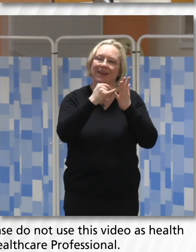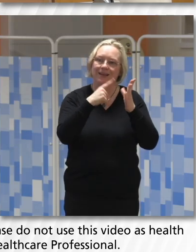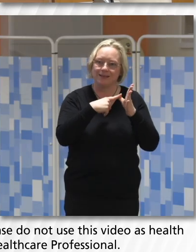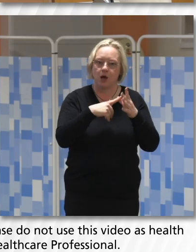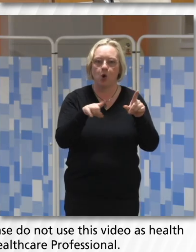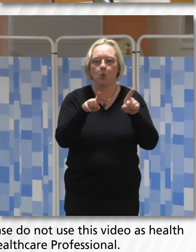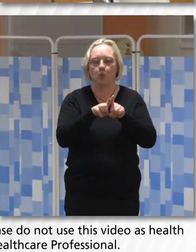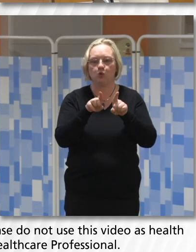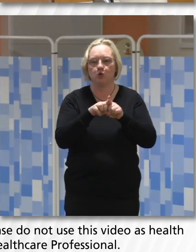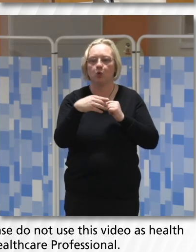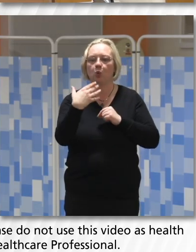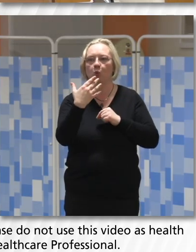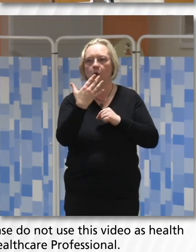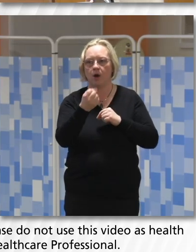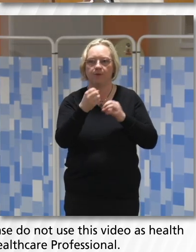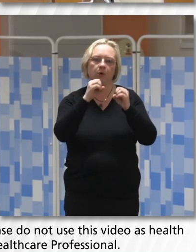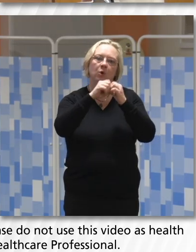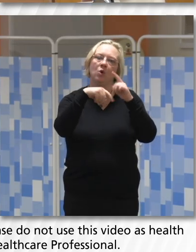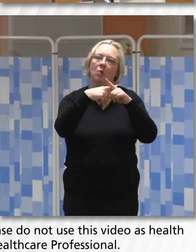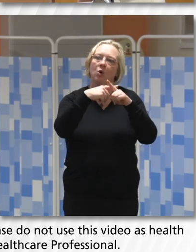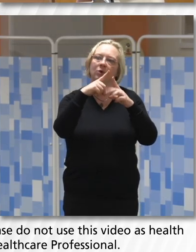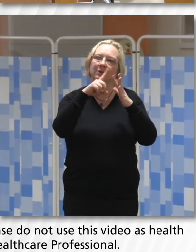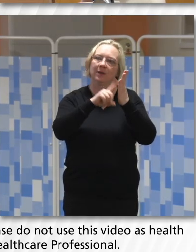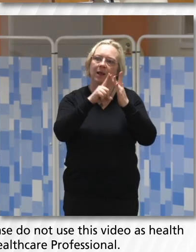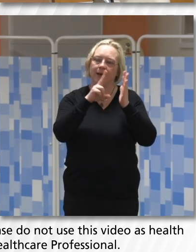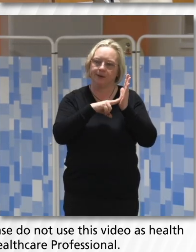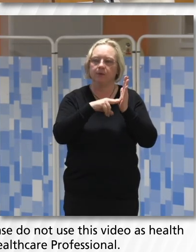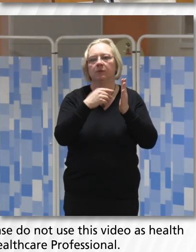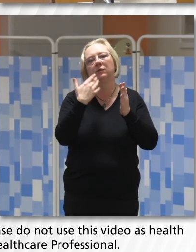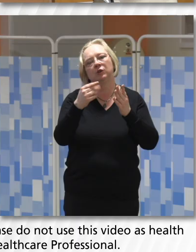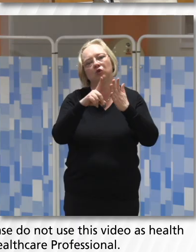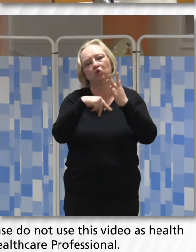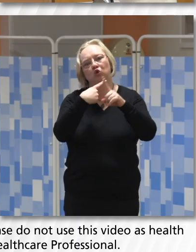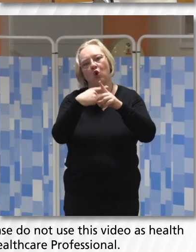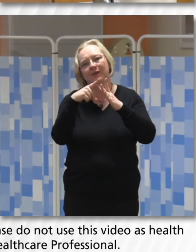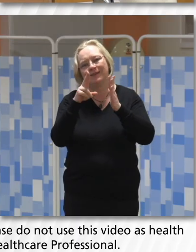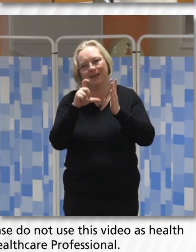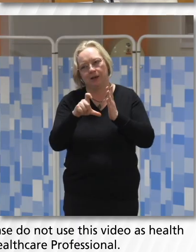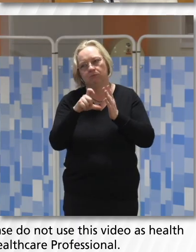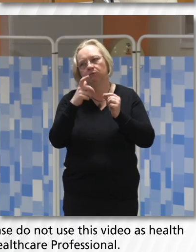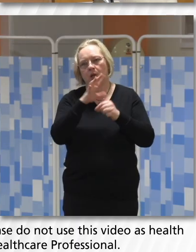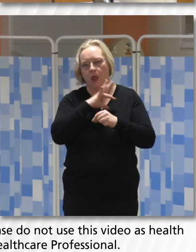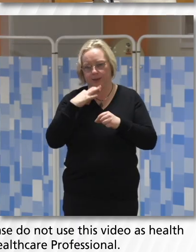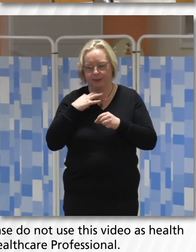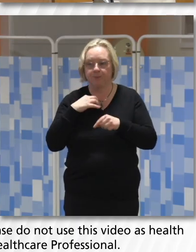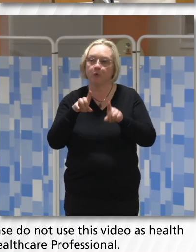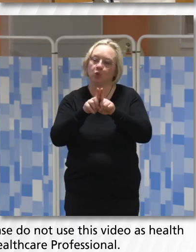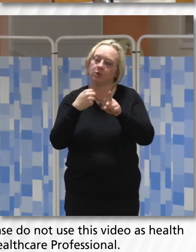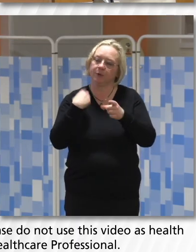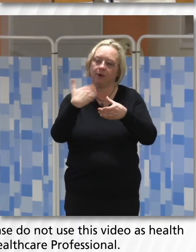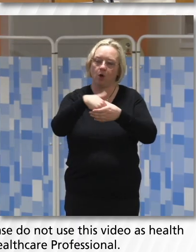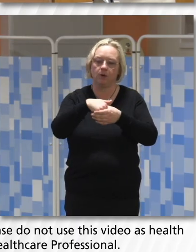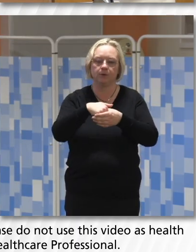botulinum toxin clinics twice monthly. And I'm also involved in our Parkinson's